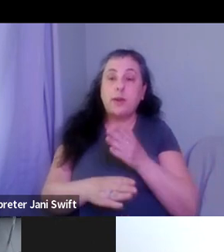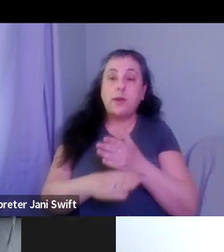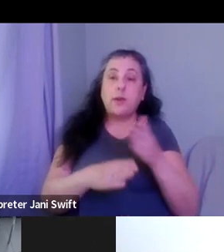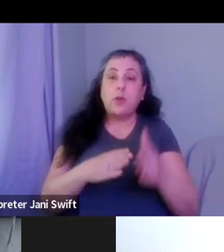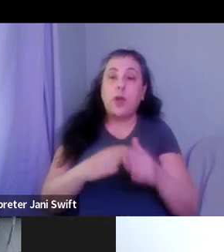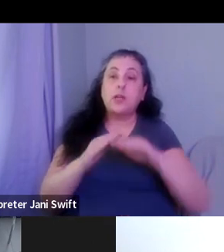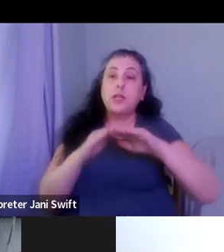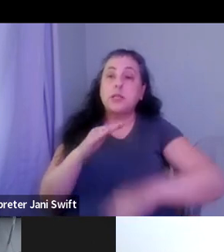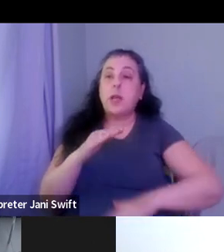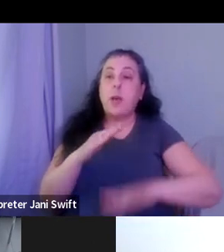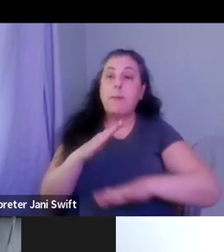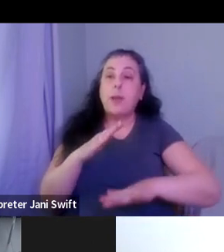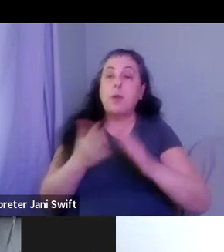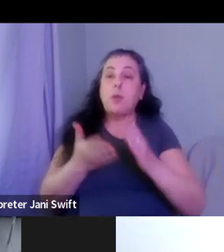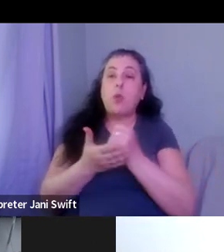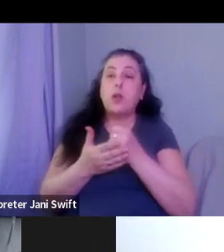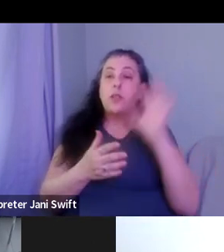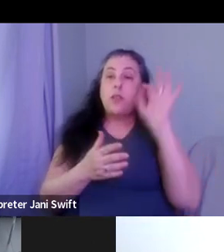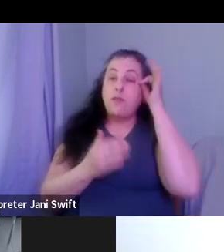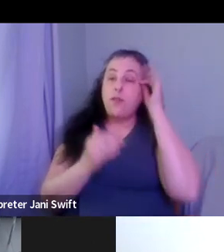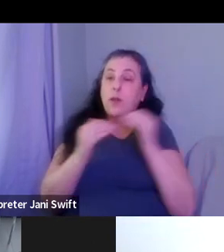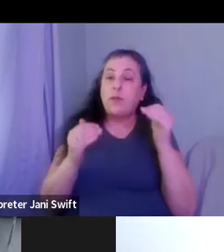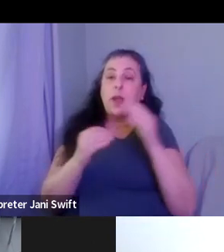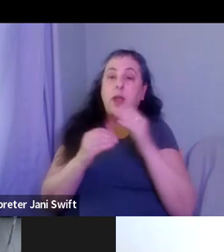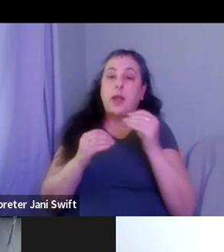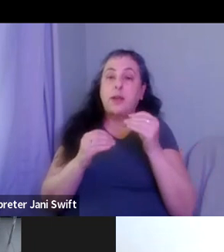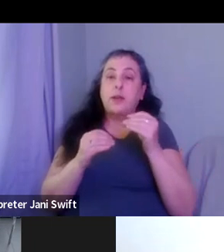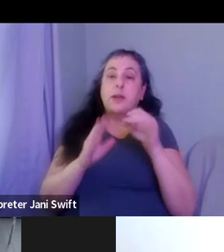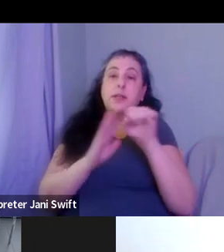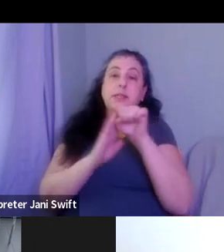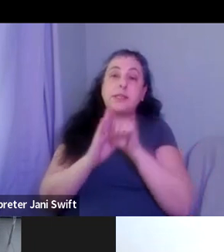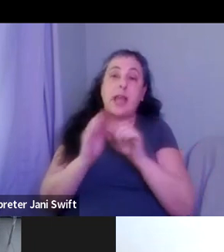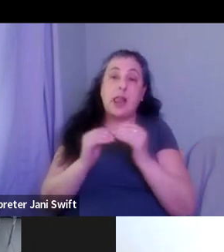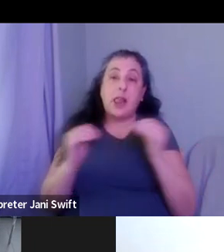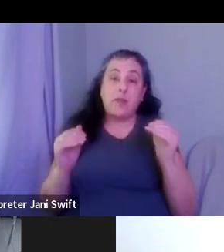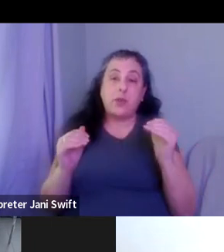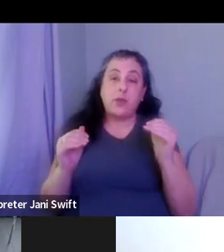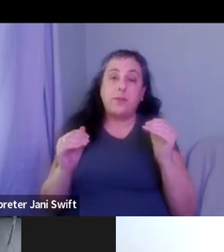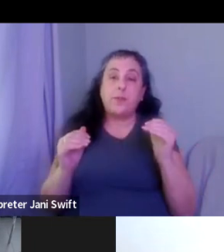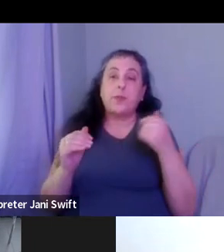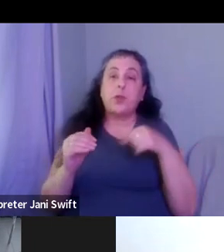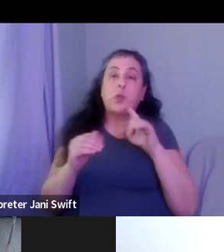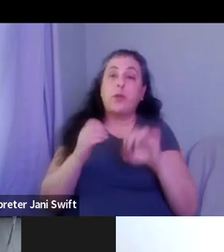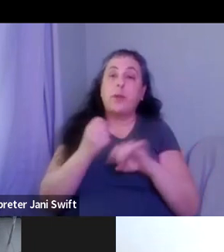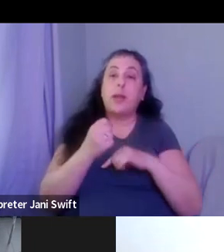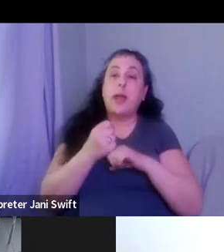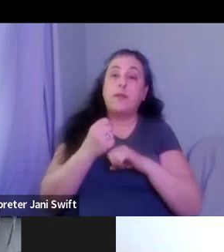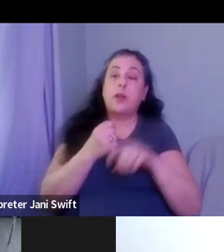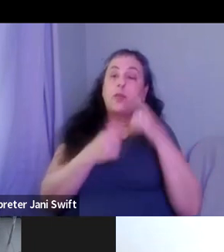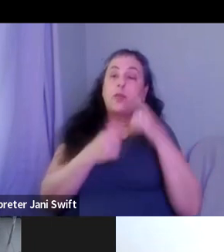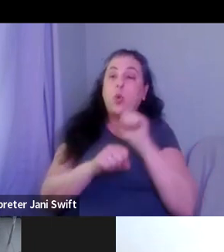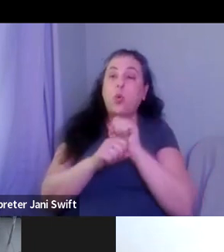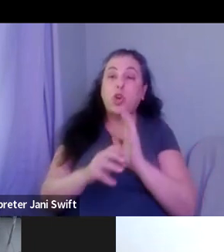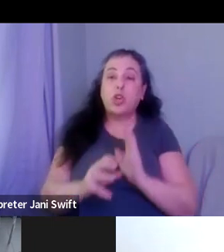sub-minimum wage on a federal level and on a state level. And so we've been advocating for